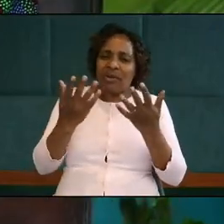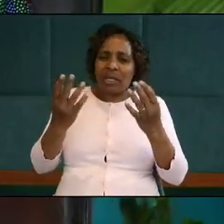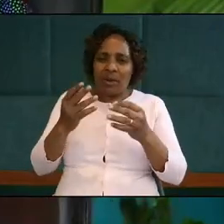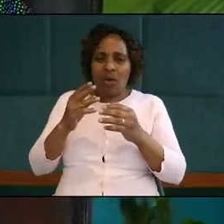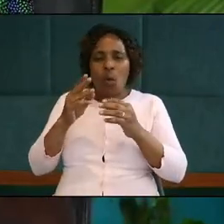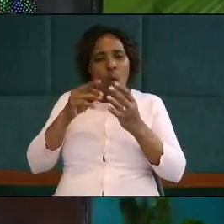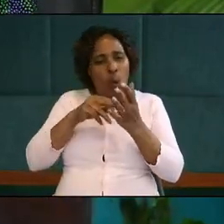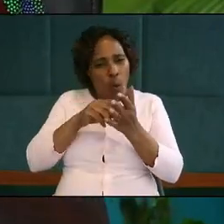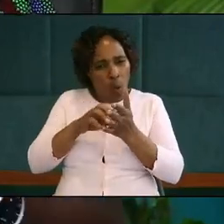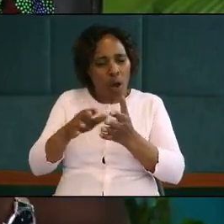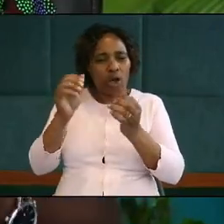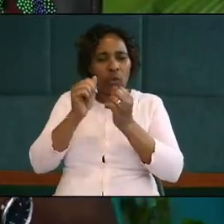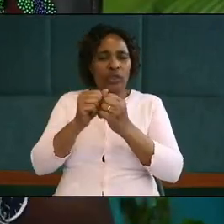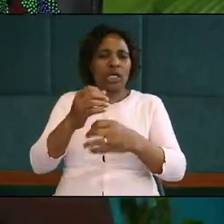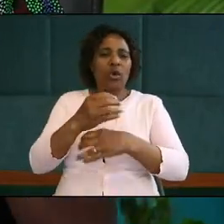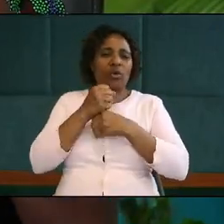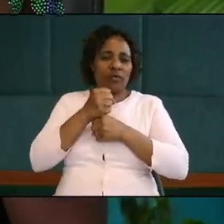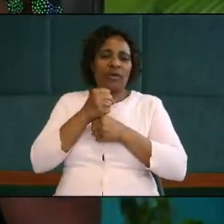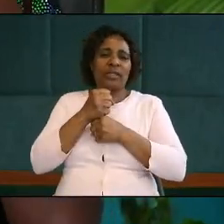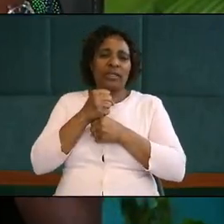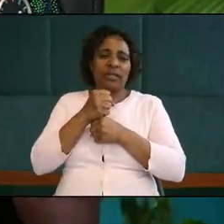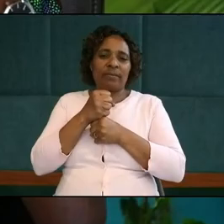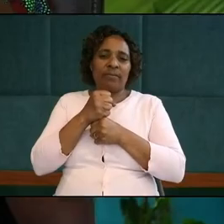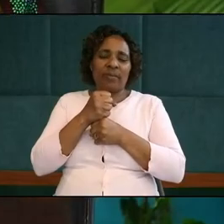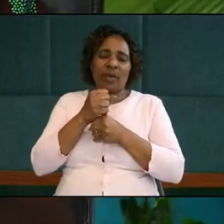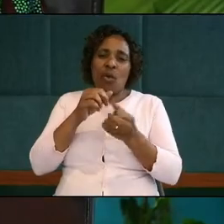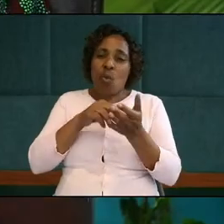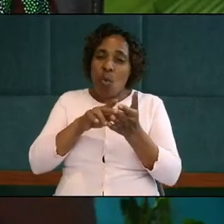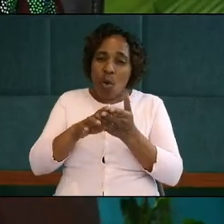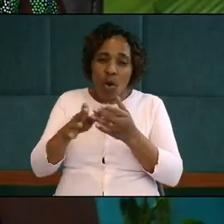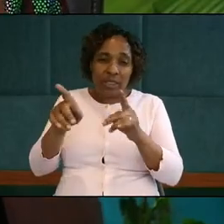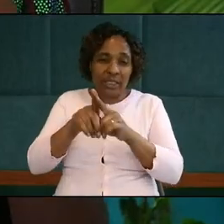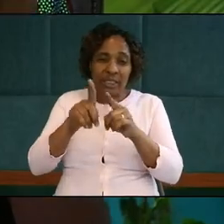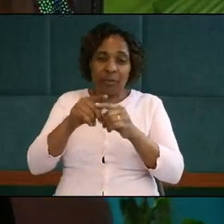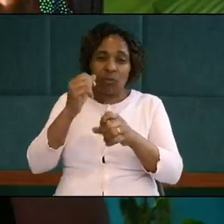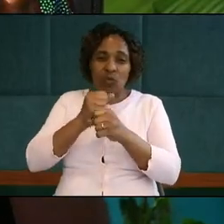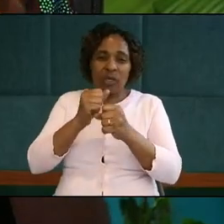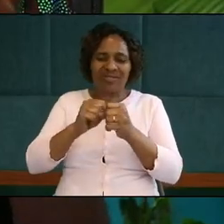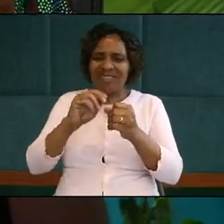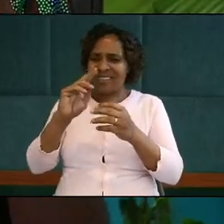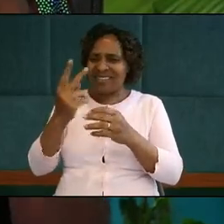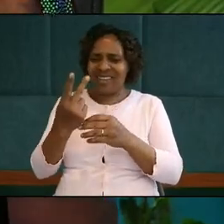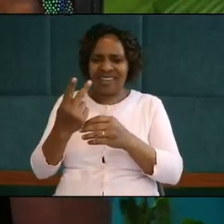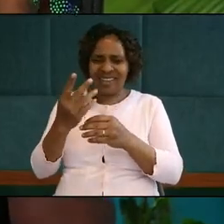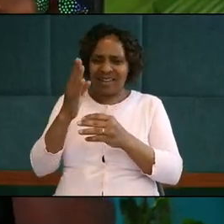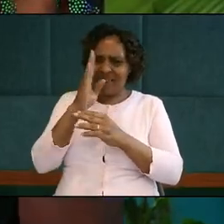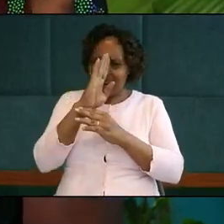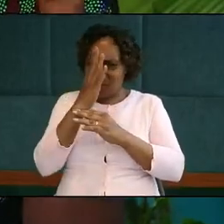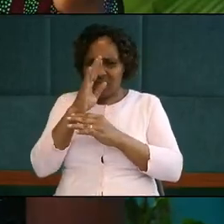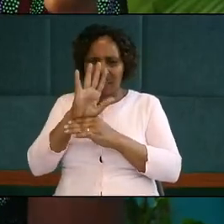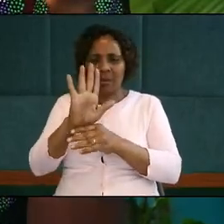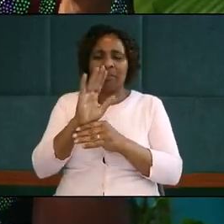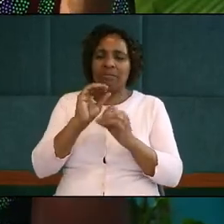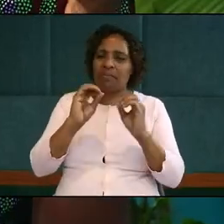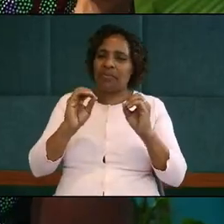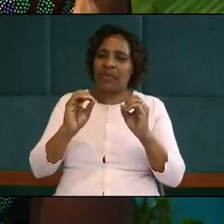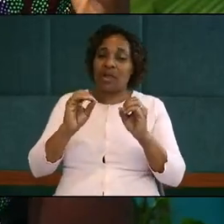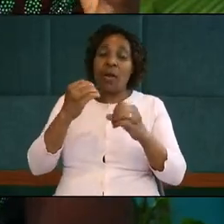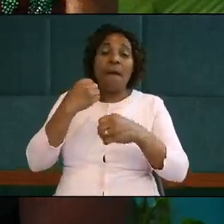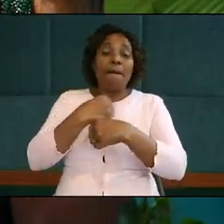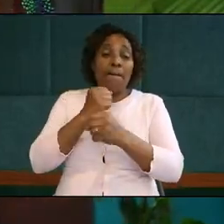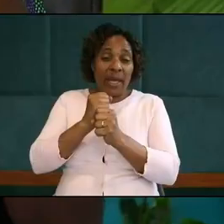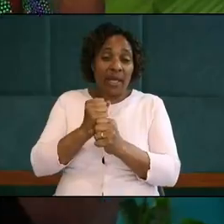walk with like confidence. You'll walk like you know what you're doing without second-guessing yourself. Mm-hmm. And that's the thing. Like, you may make